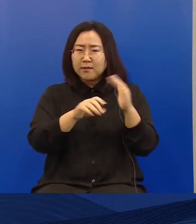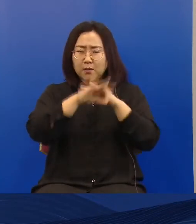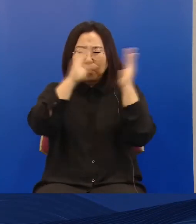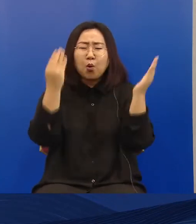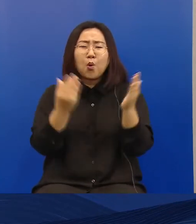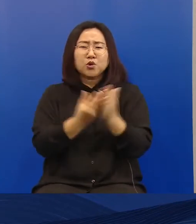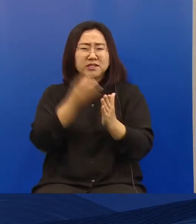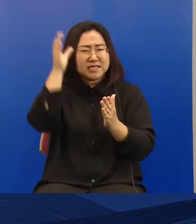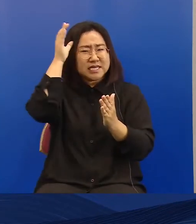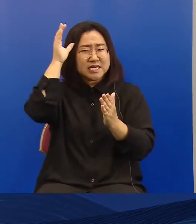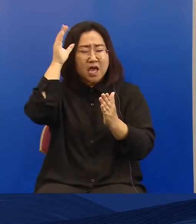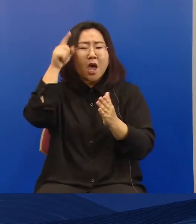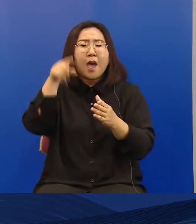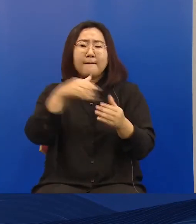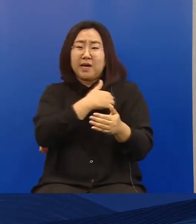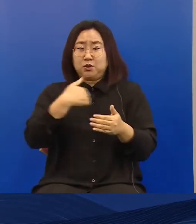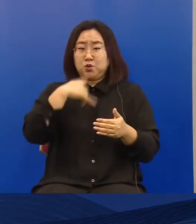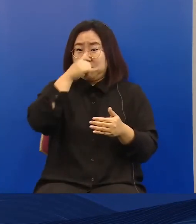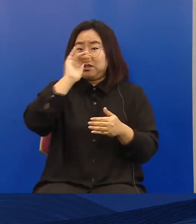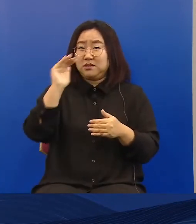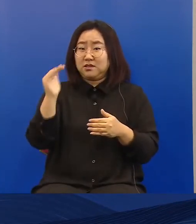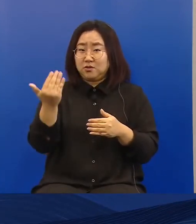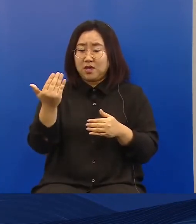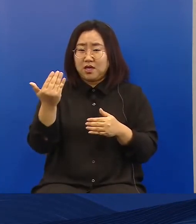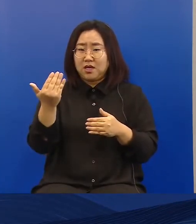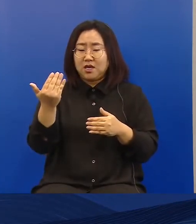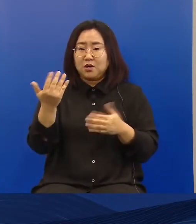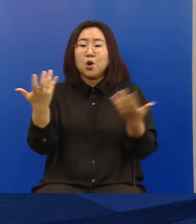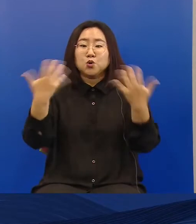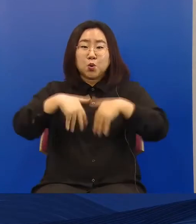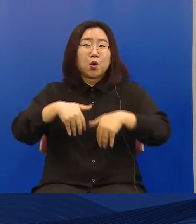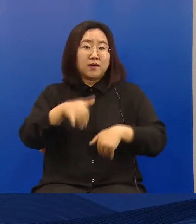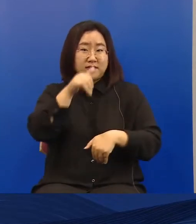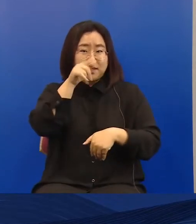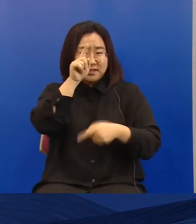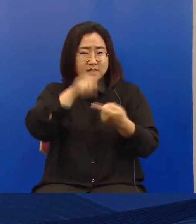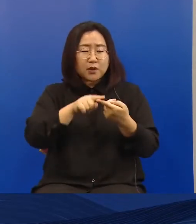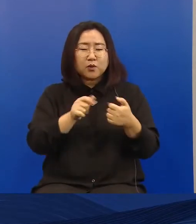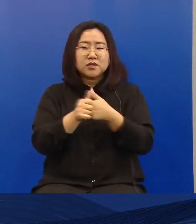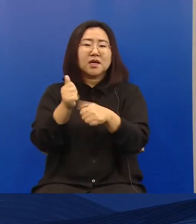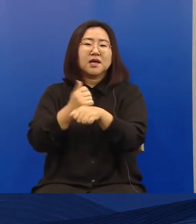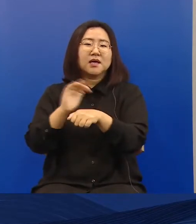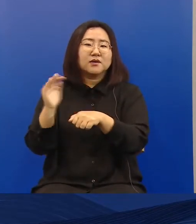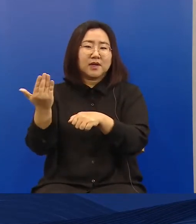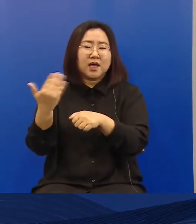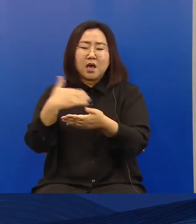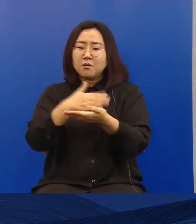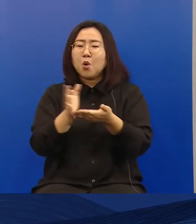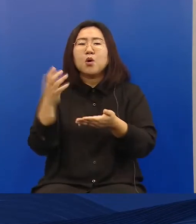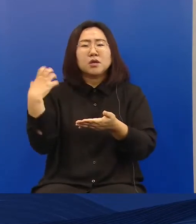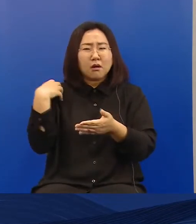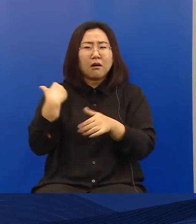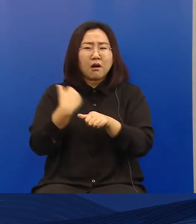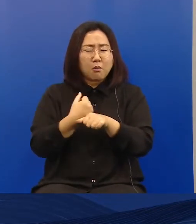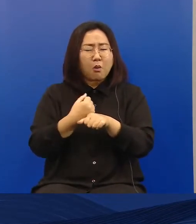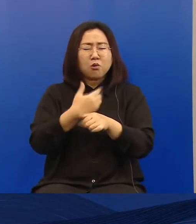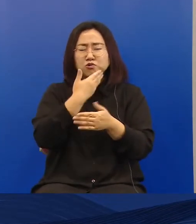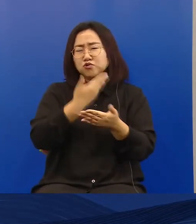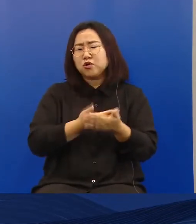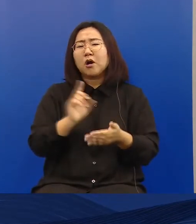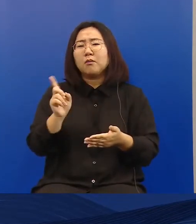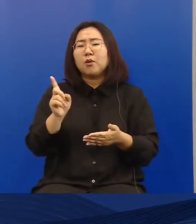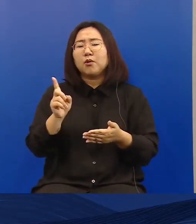that standard, which describes the role, the responsibilities, and the competencies. And more importantly to me as well,